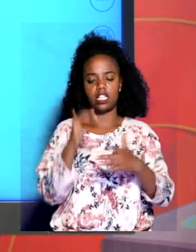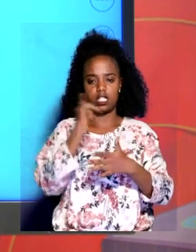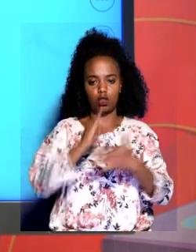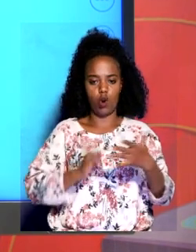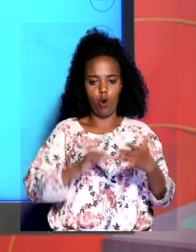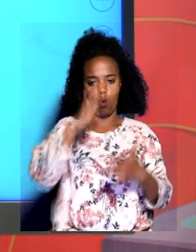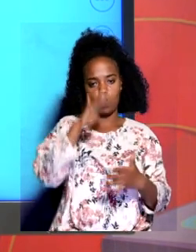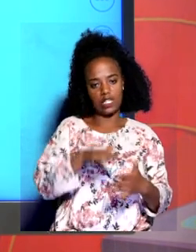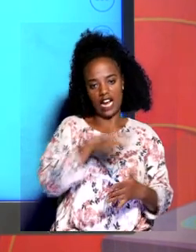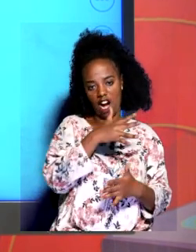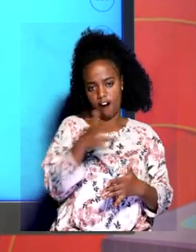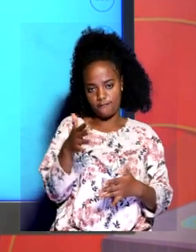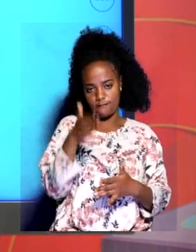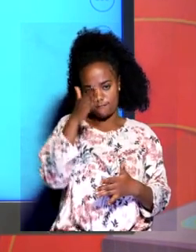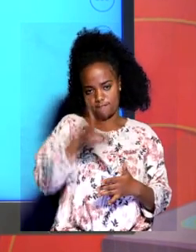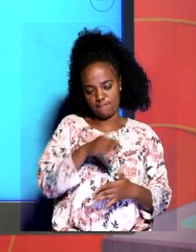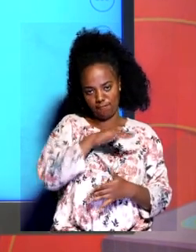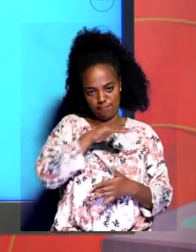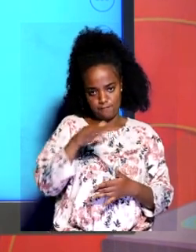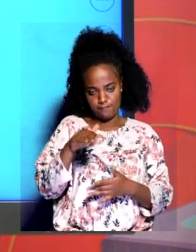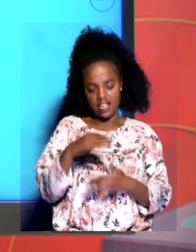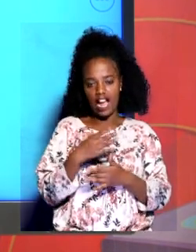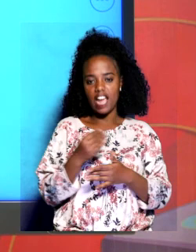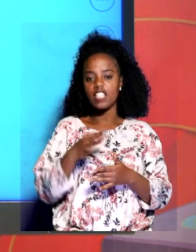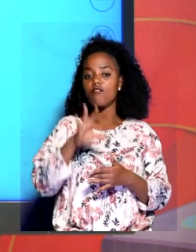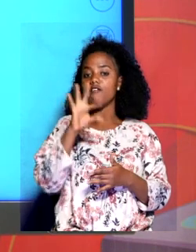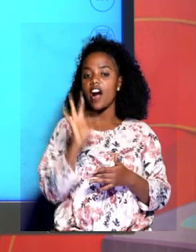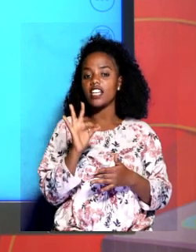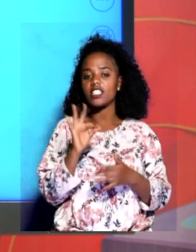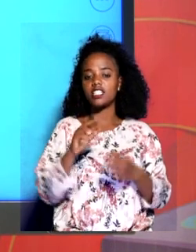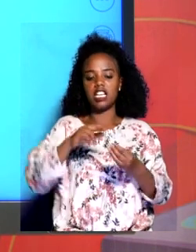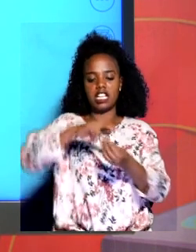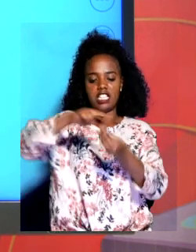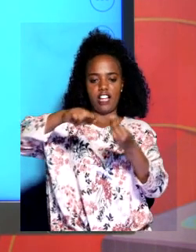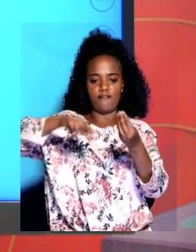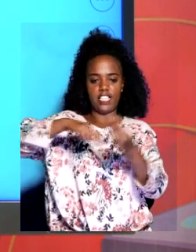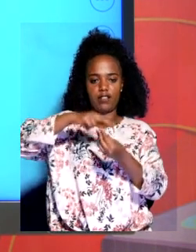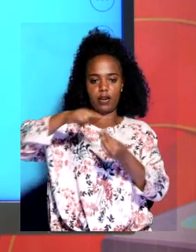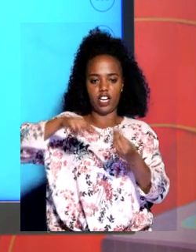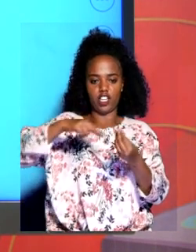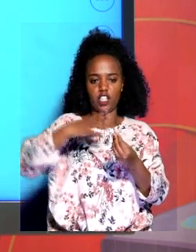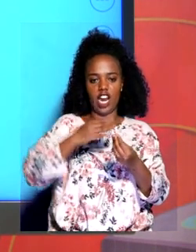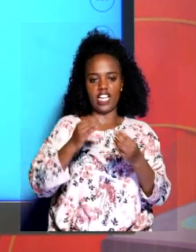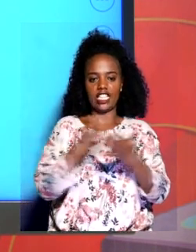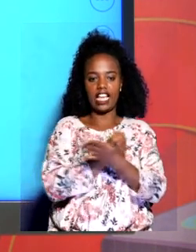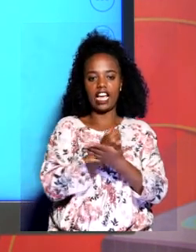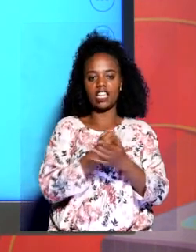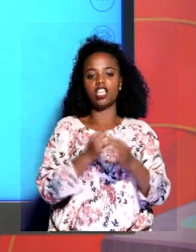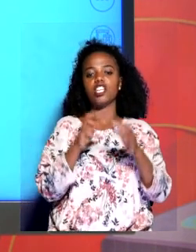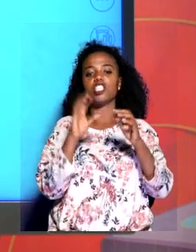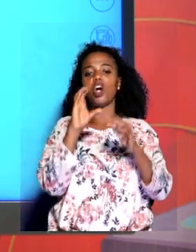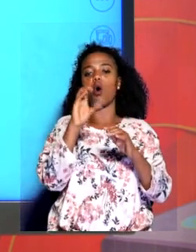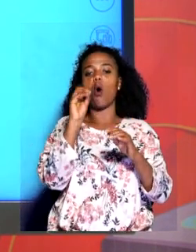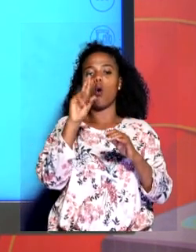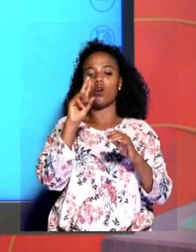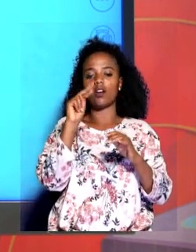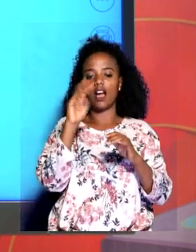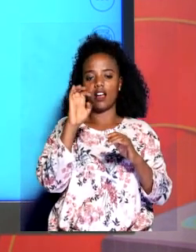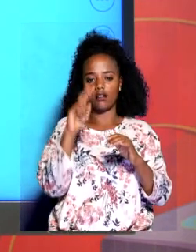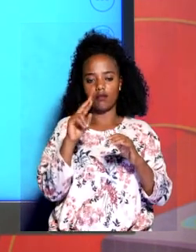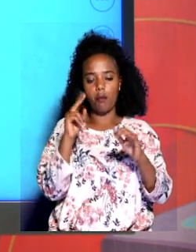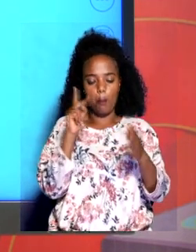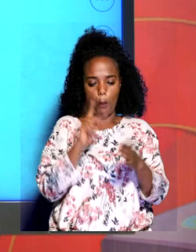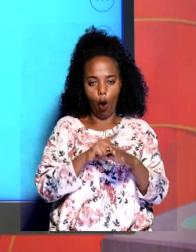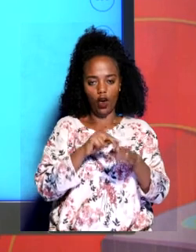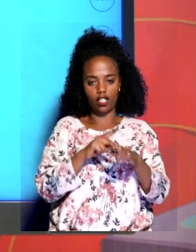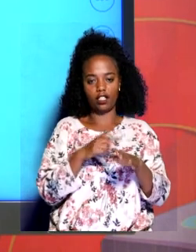graph and then find the feasible region and take the corner point of this feasible region. So you